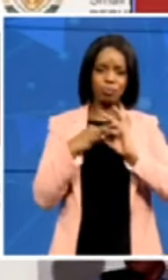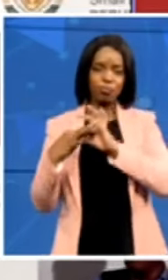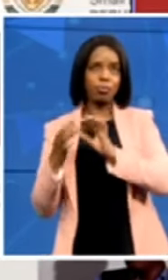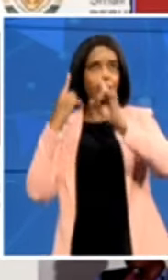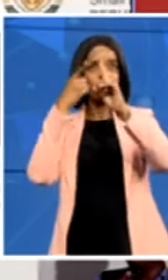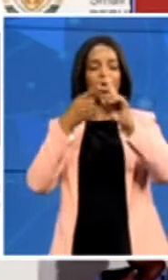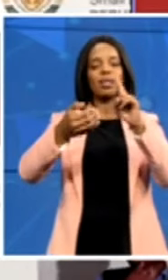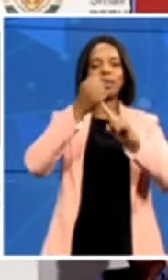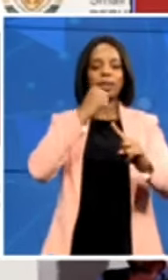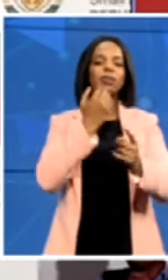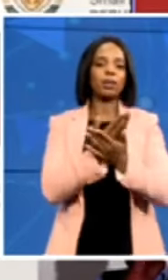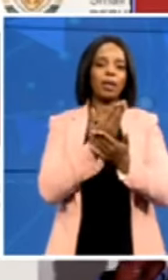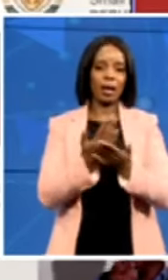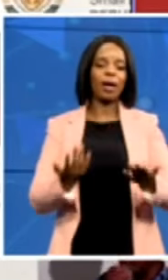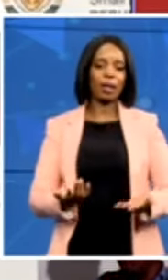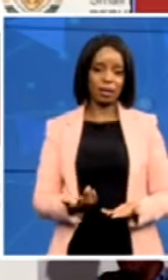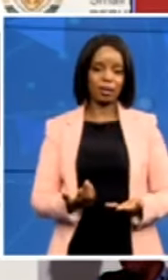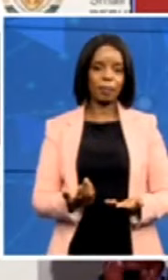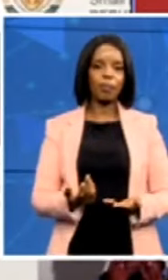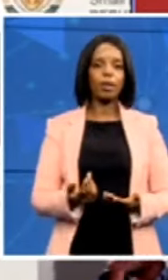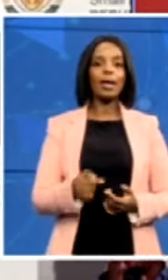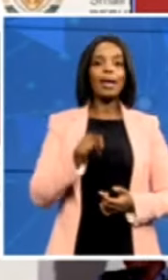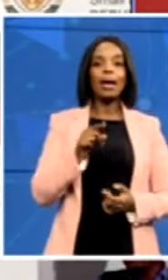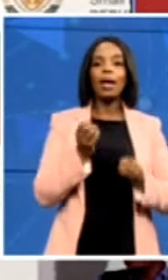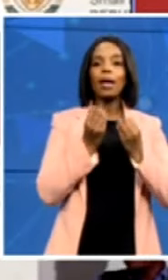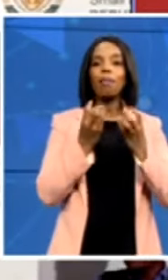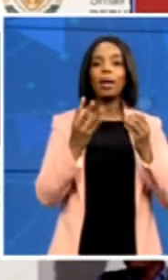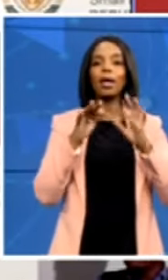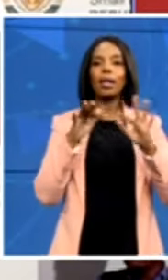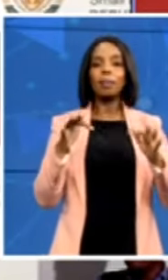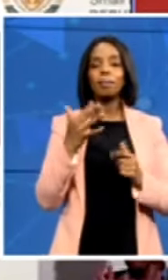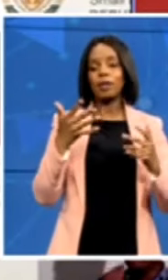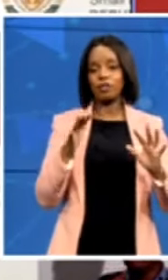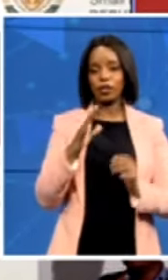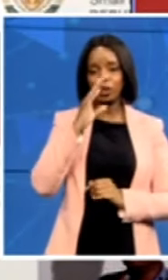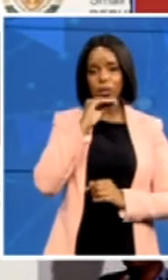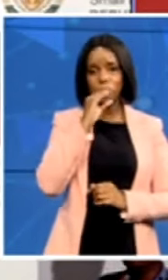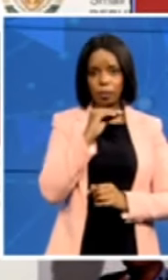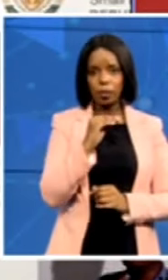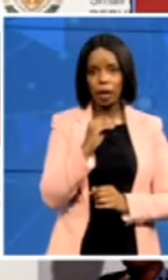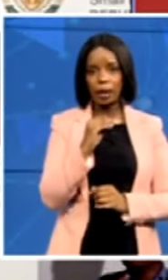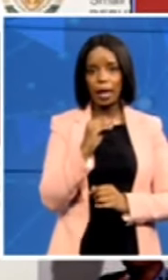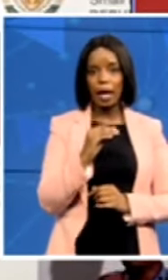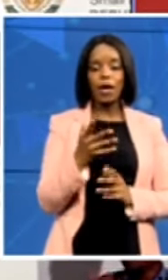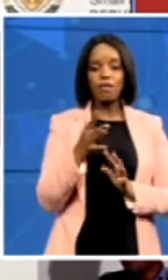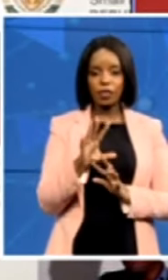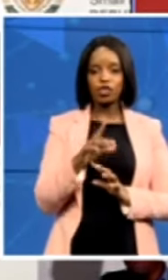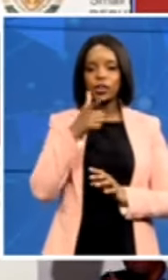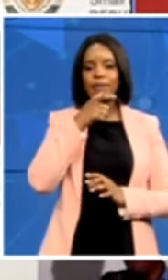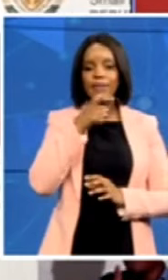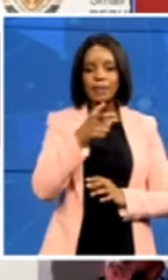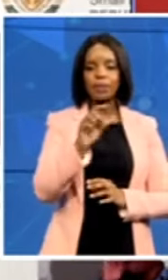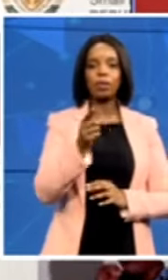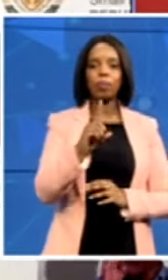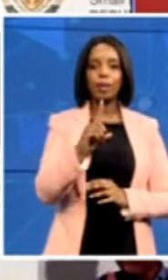them. There's many people that have spoken who then indicated that the picture is gloomy. You look at the IMF